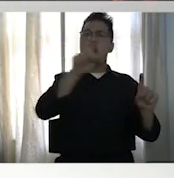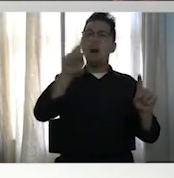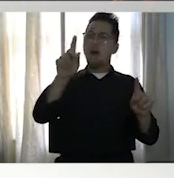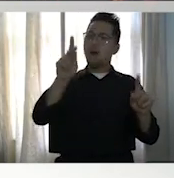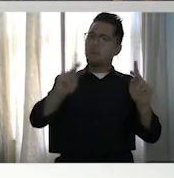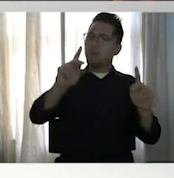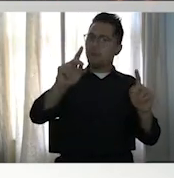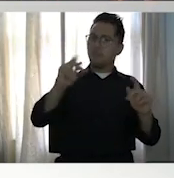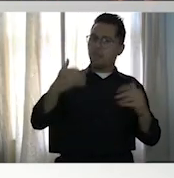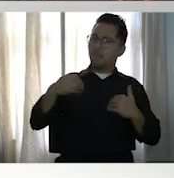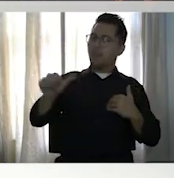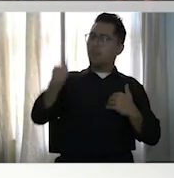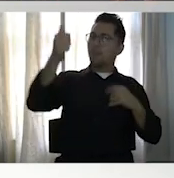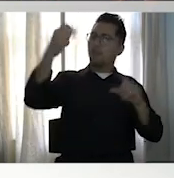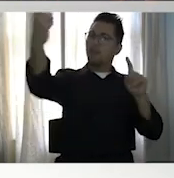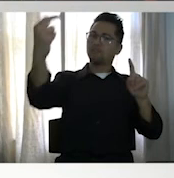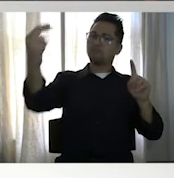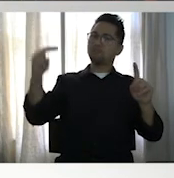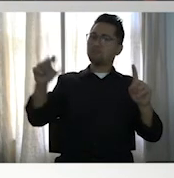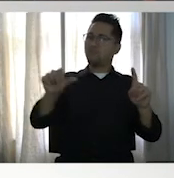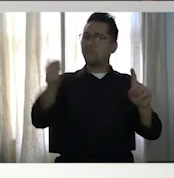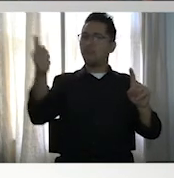besides what they like.